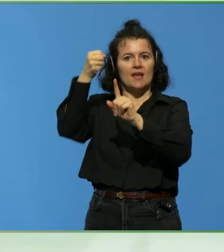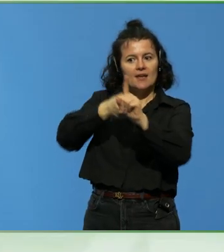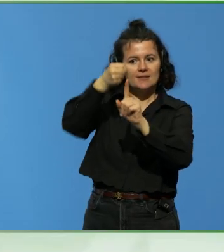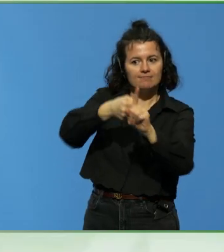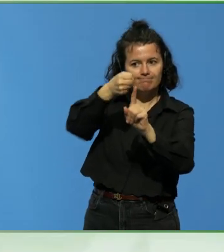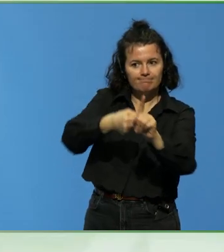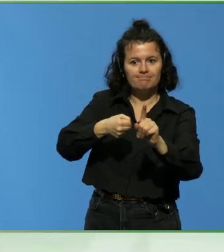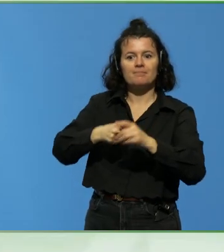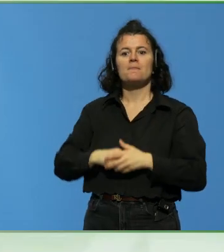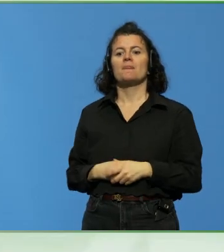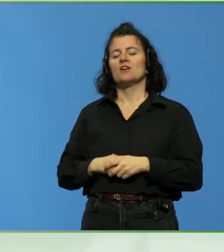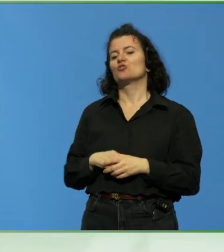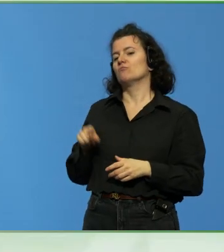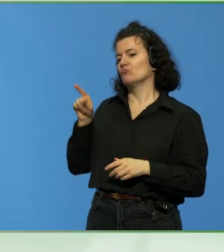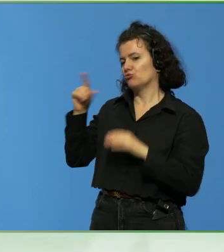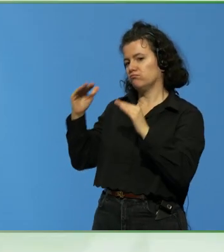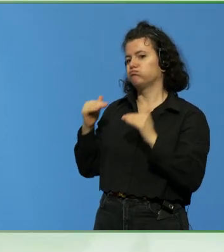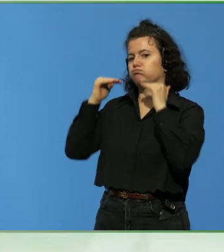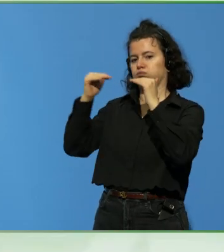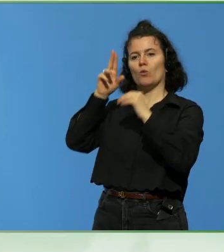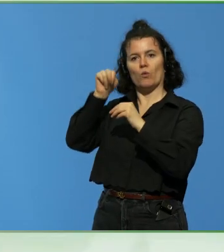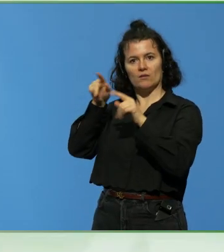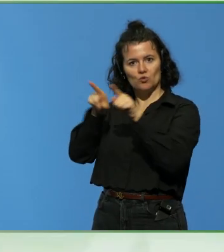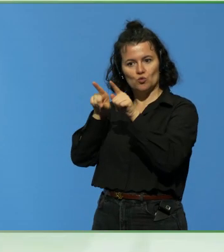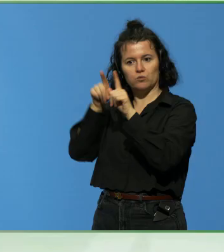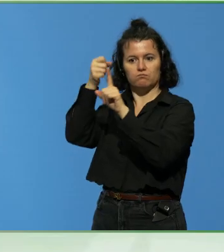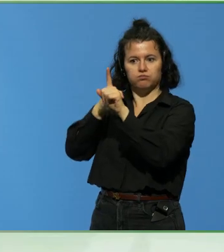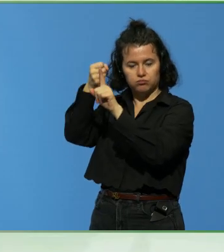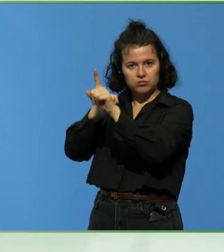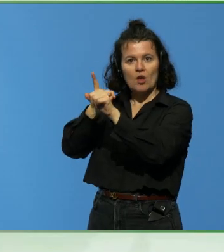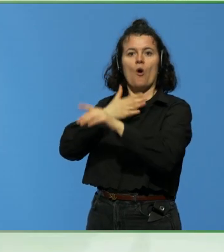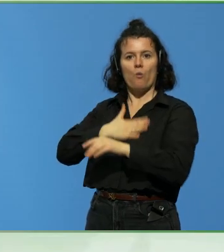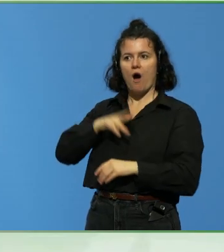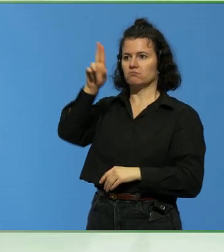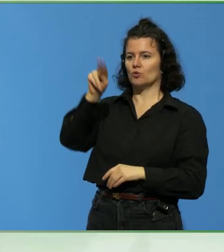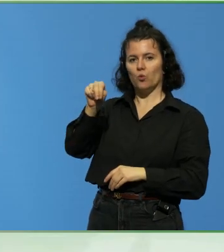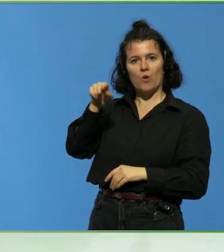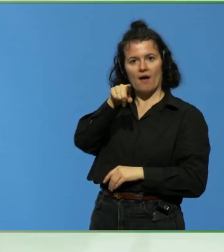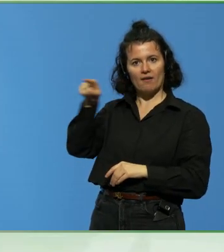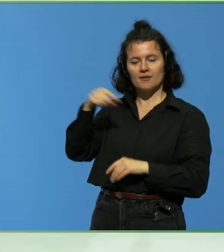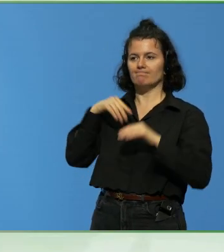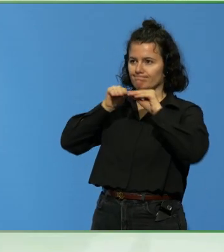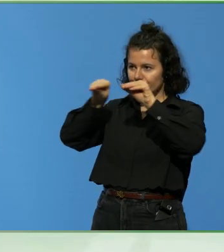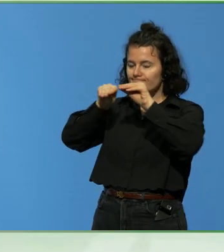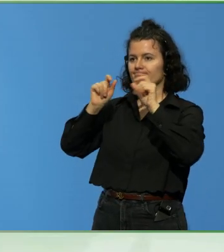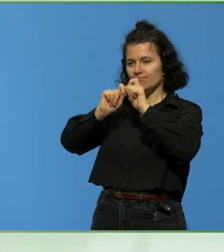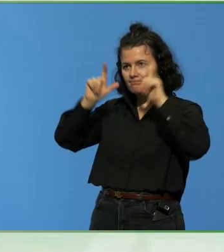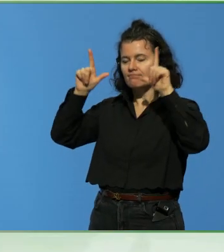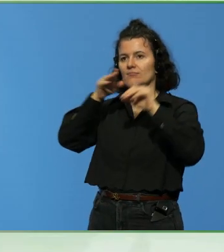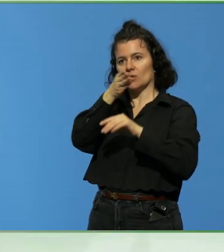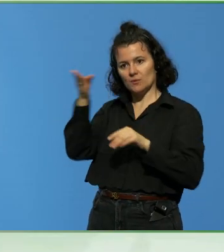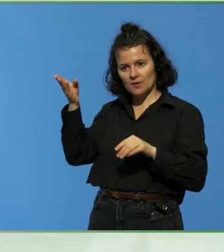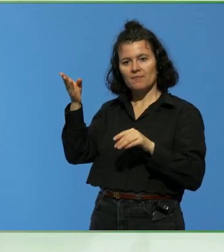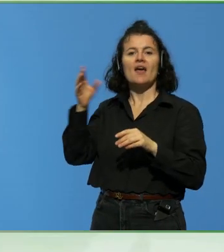awareness, network, and build capacity at the UN level in relationship to the UN Convention on the Rights of Persons